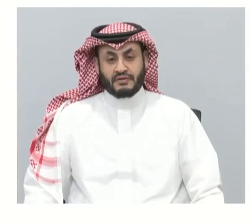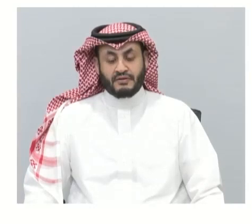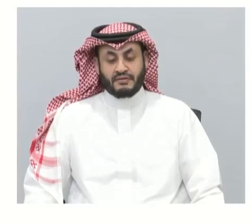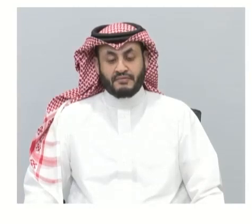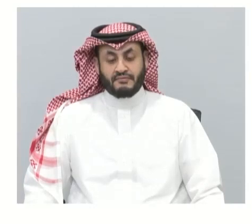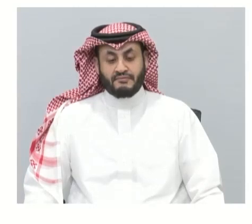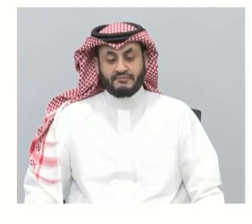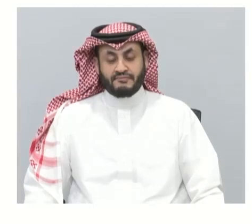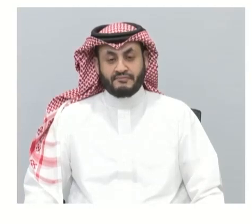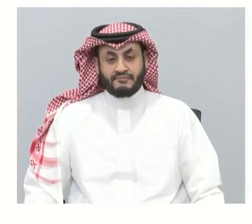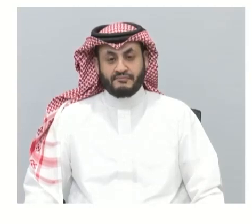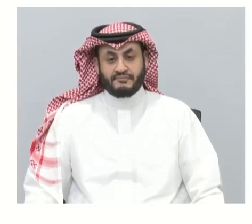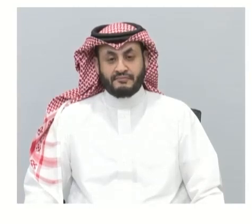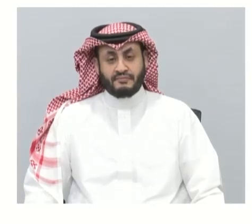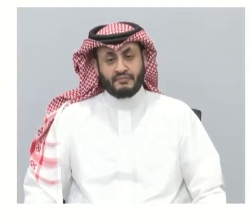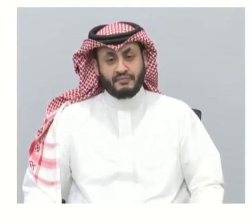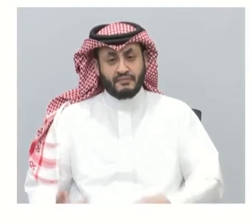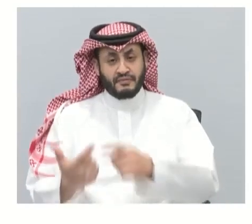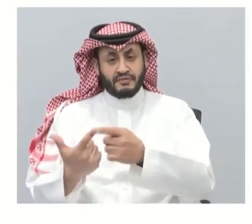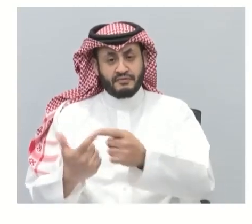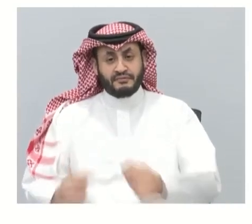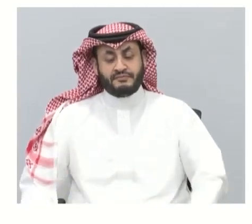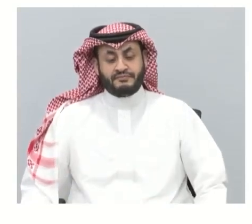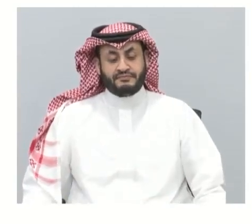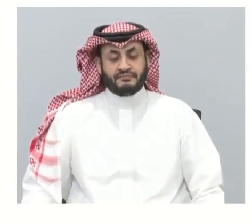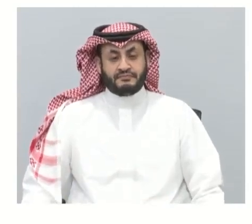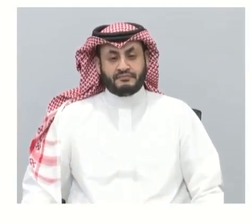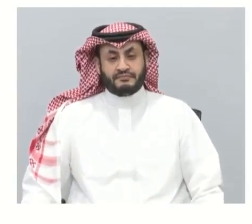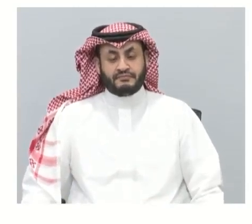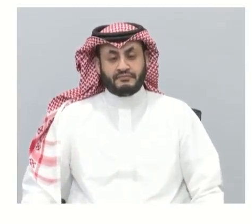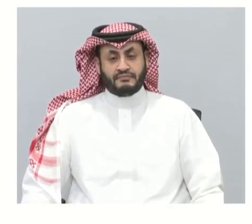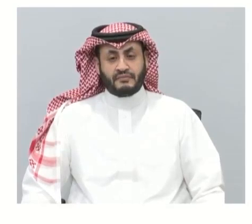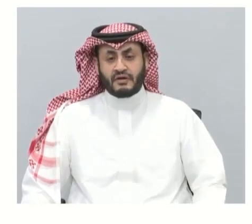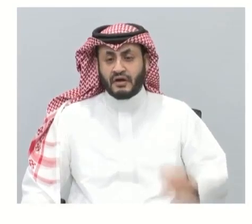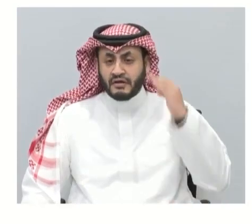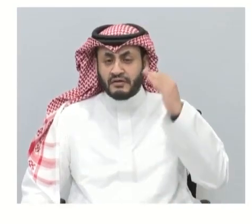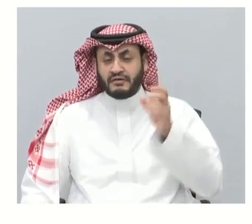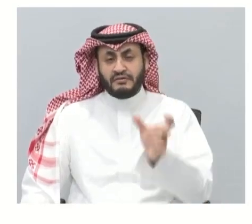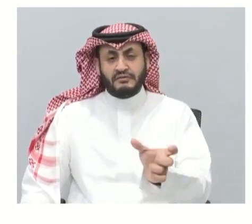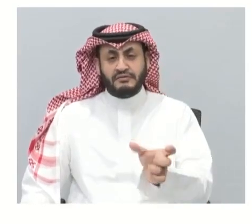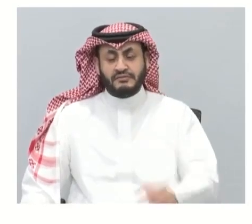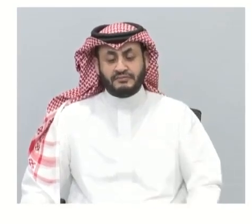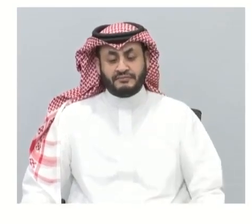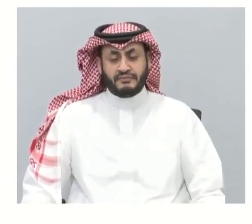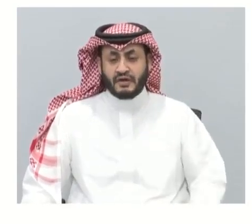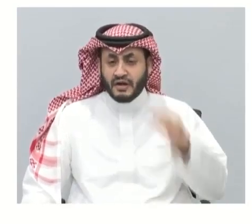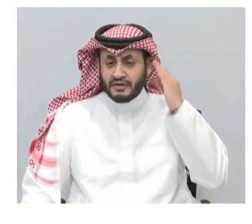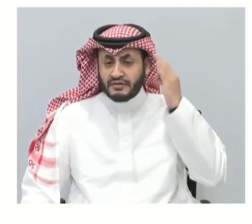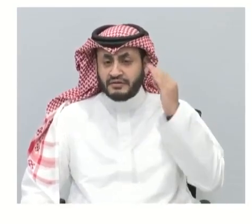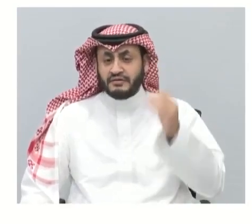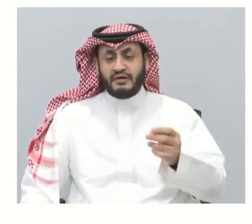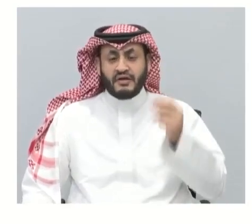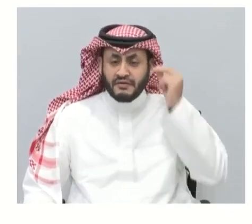writers. The second one here, he will tell us, you will listen to their point of view, and you will tell, what does